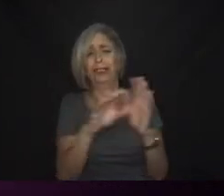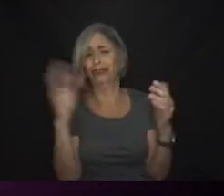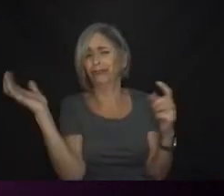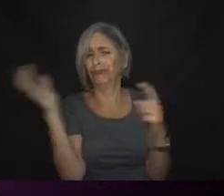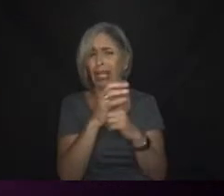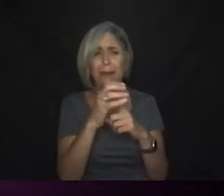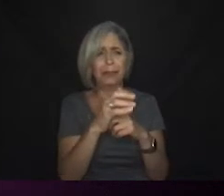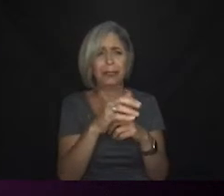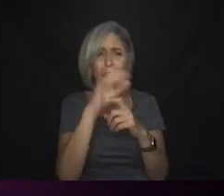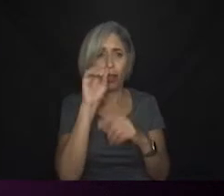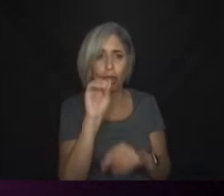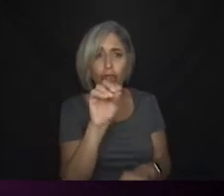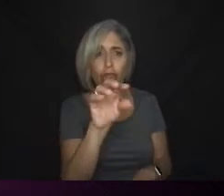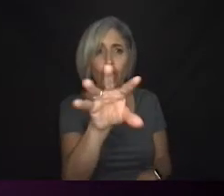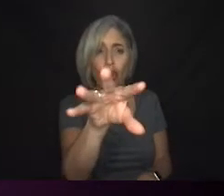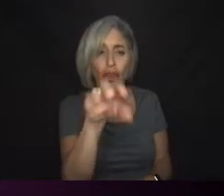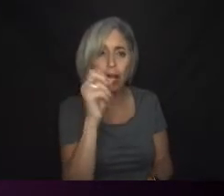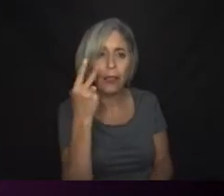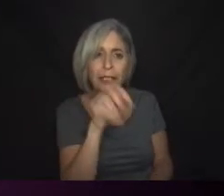Look, I'll zoom in a bit. So